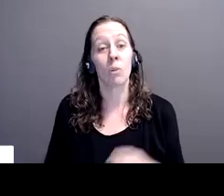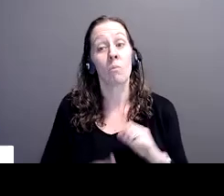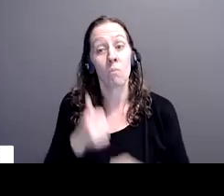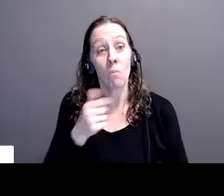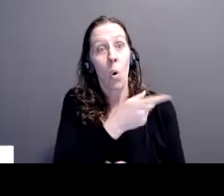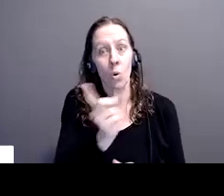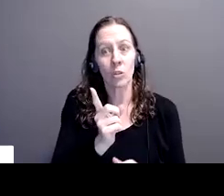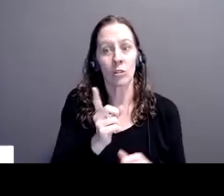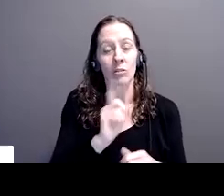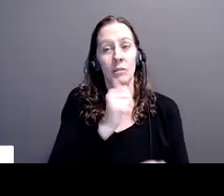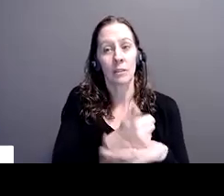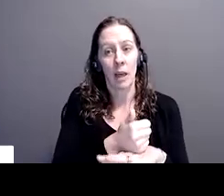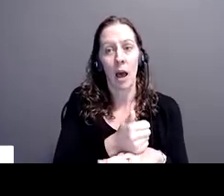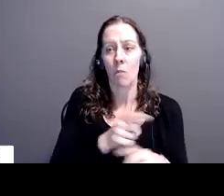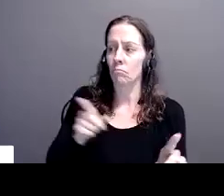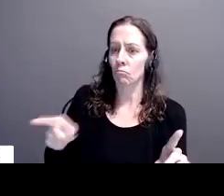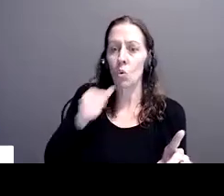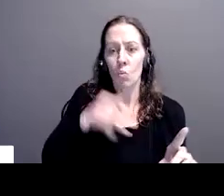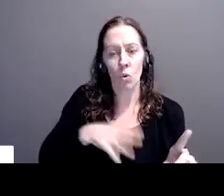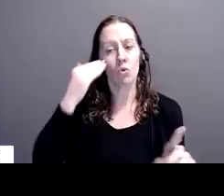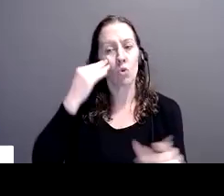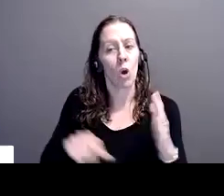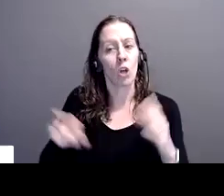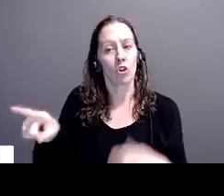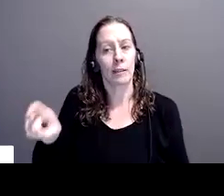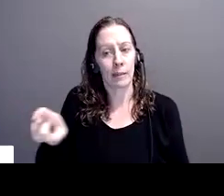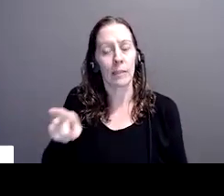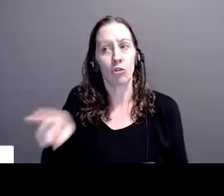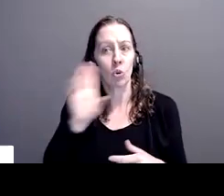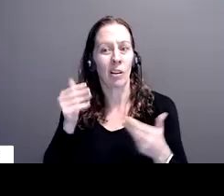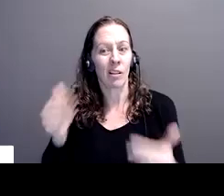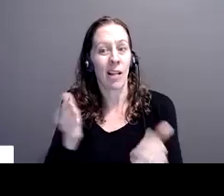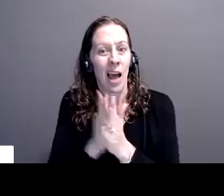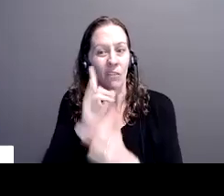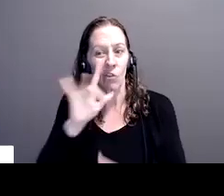the assumption that the woman knows what she needs and is able to ask for that help.